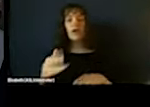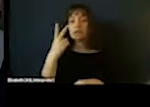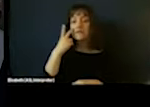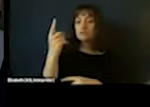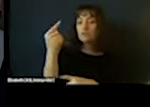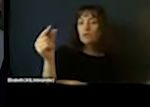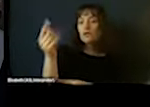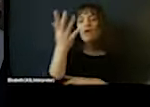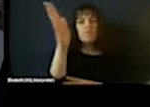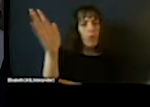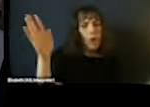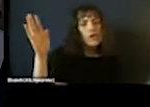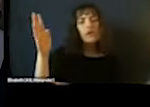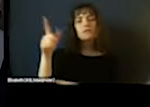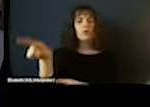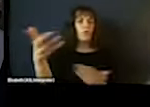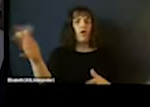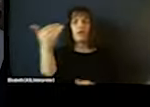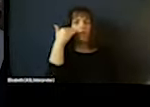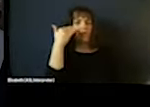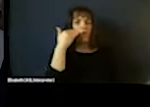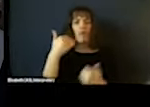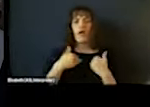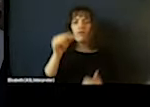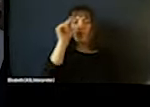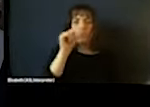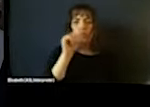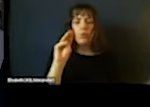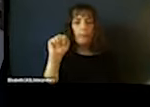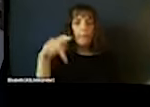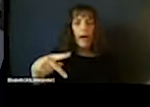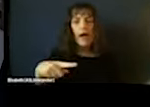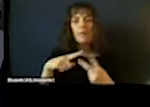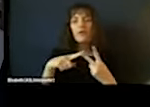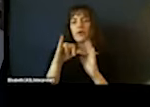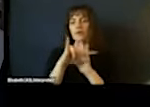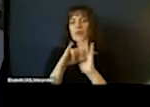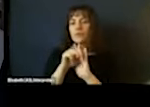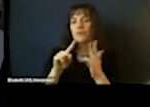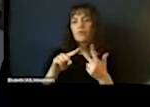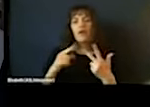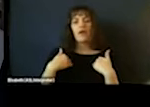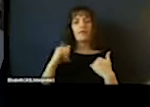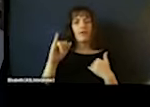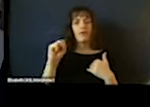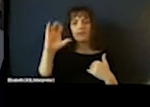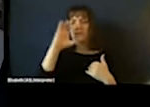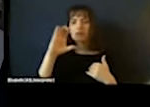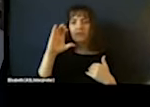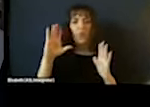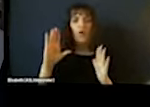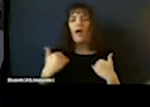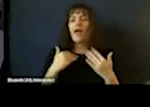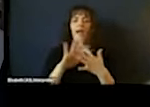a Google map, you have a YouTube, you have a kind of ISS photo in the NASA website. You already know.